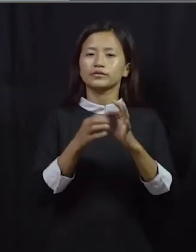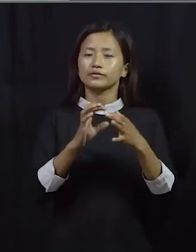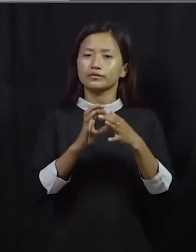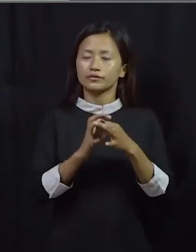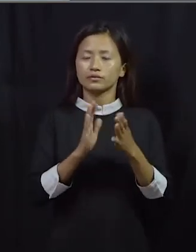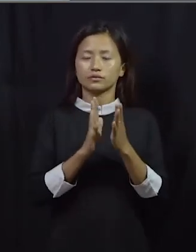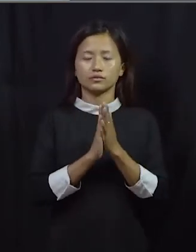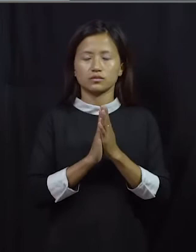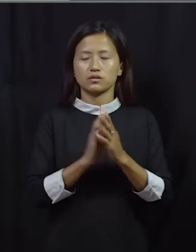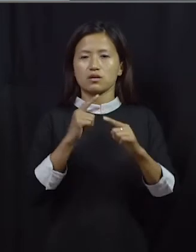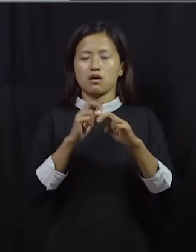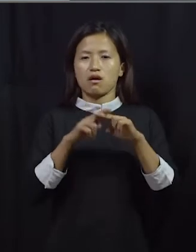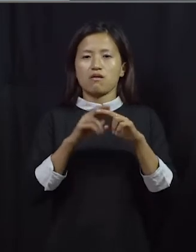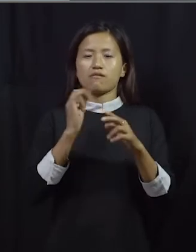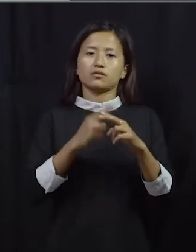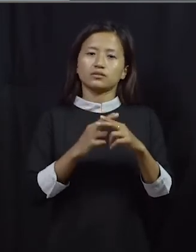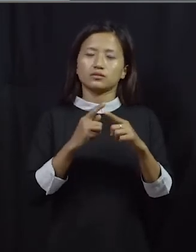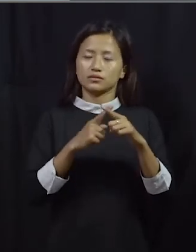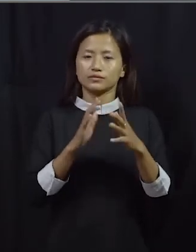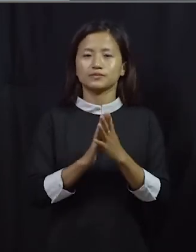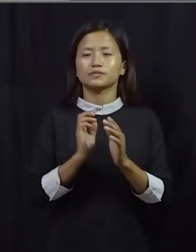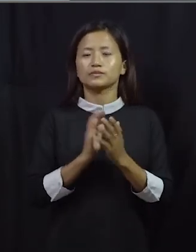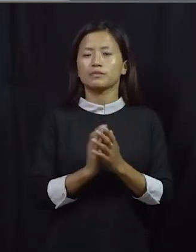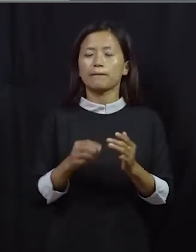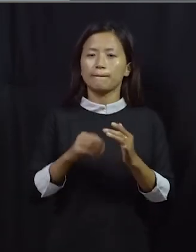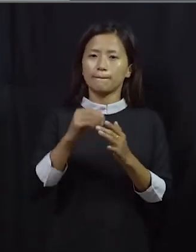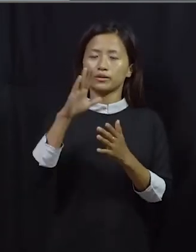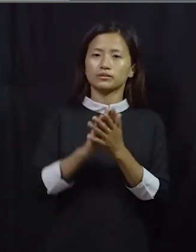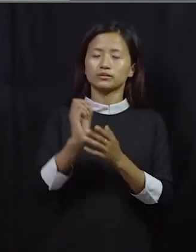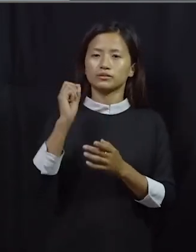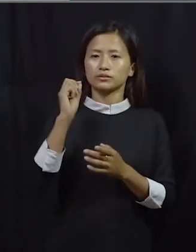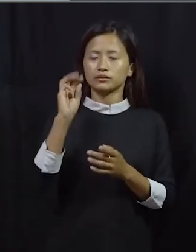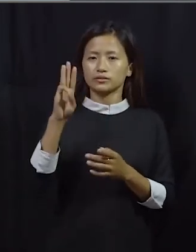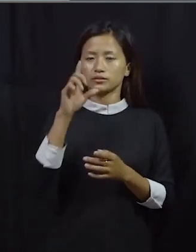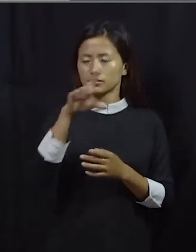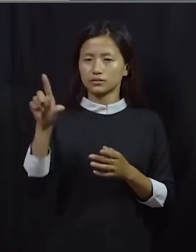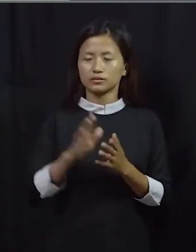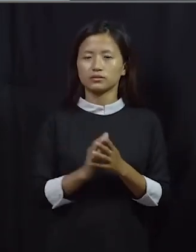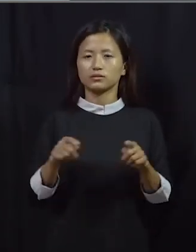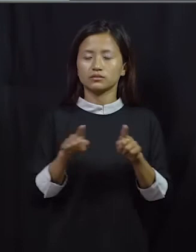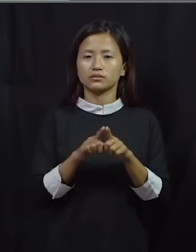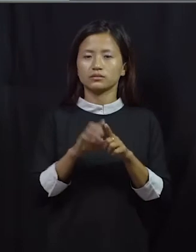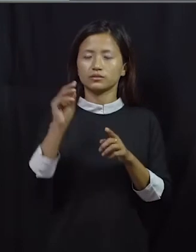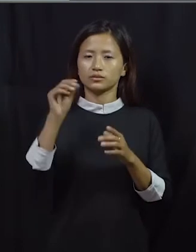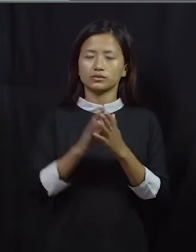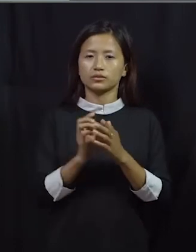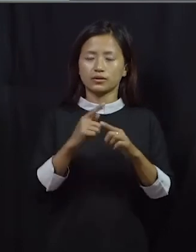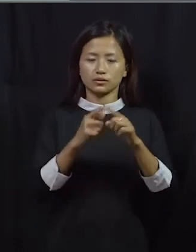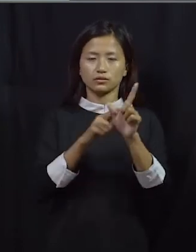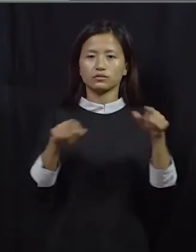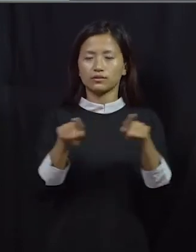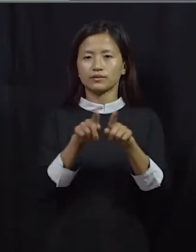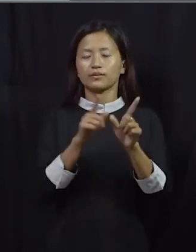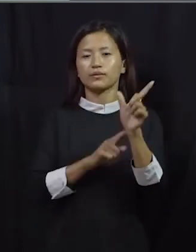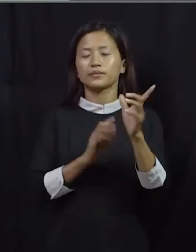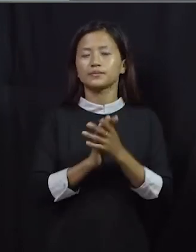capital amounts to 3 lakhs and 1,80,000 for X and Y respectively. So